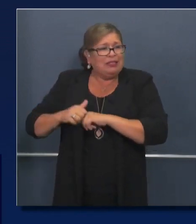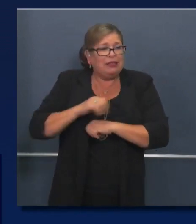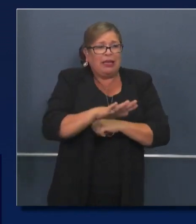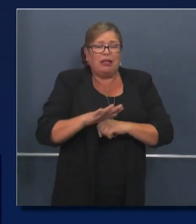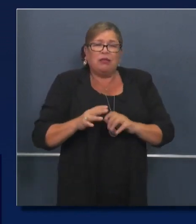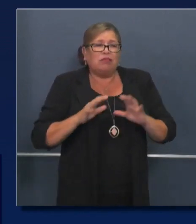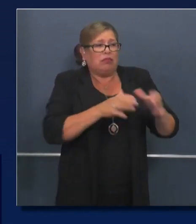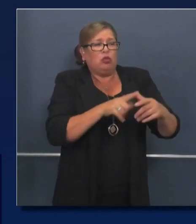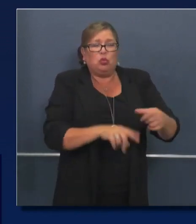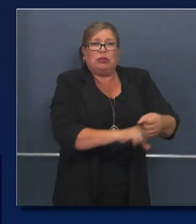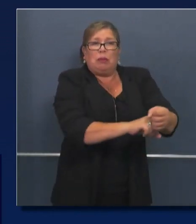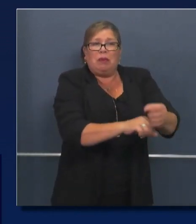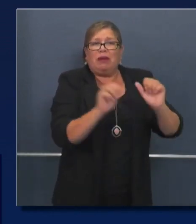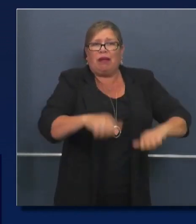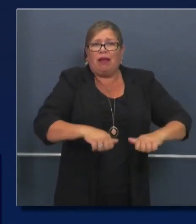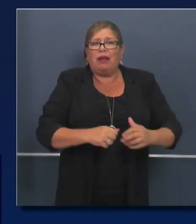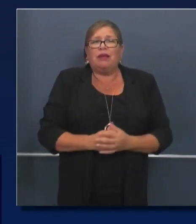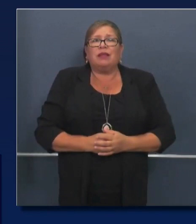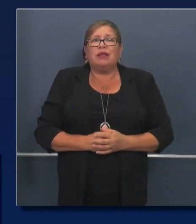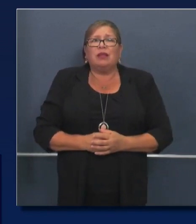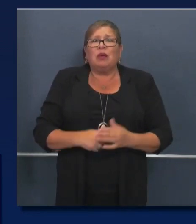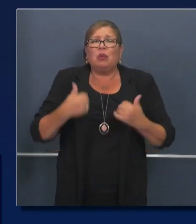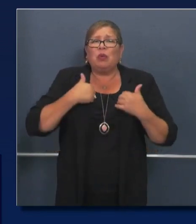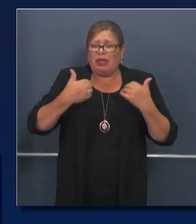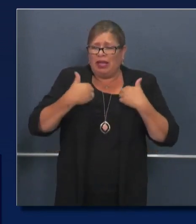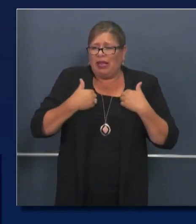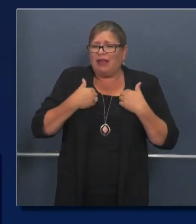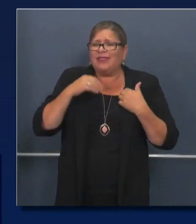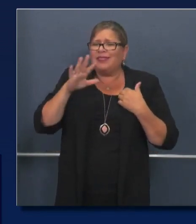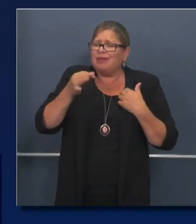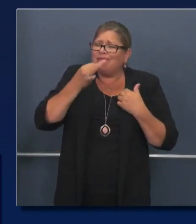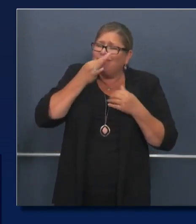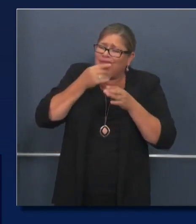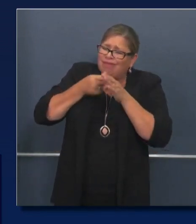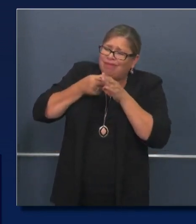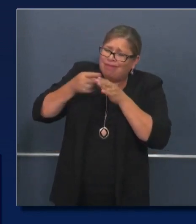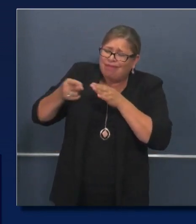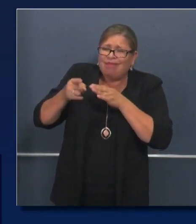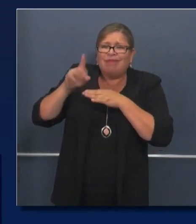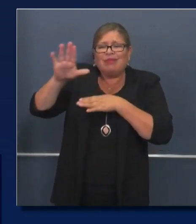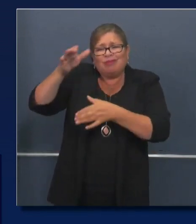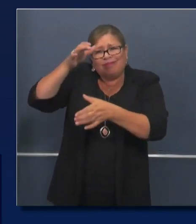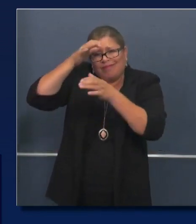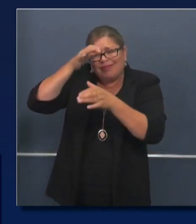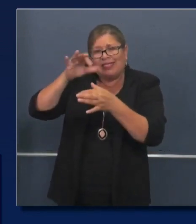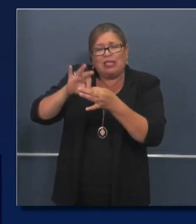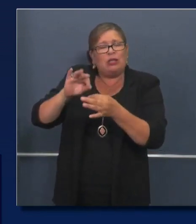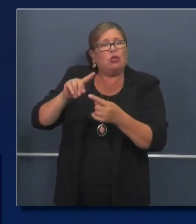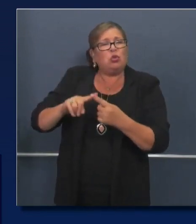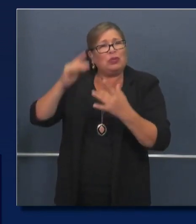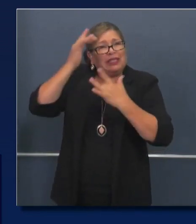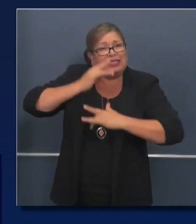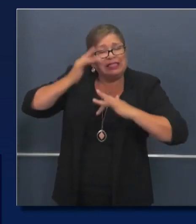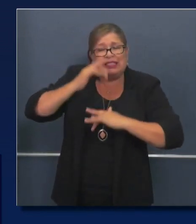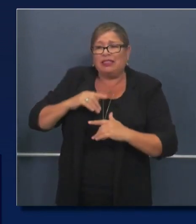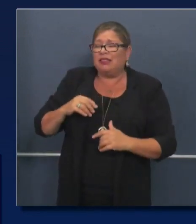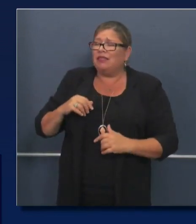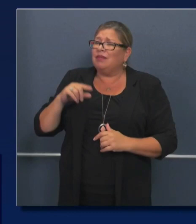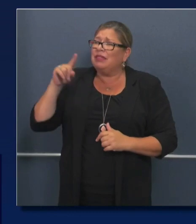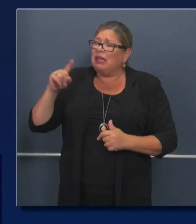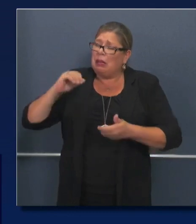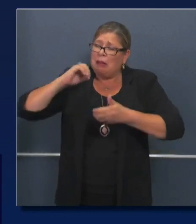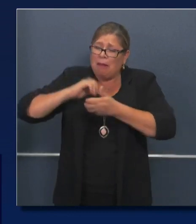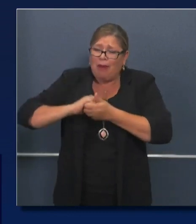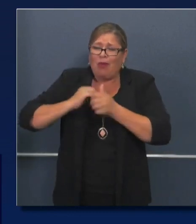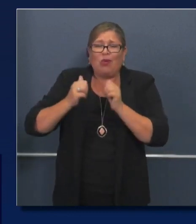core of infectious disease experts that have gone out, these strike teams in partnerships with the VA, partnerships with